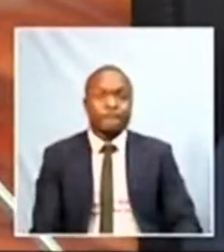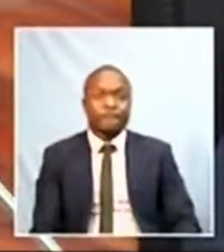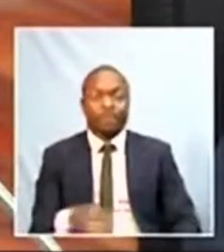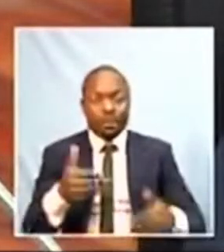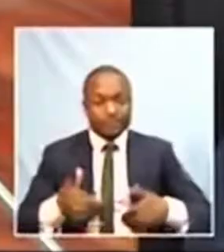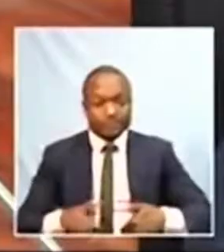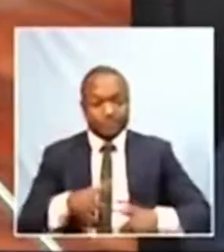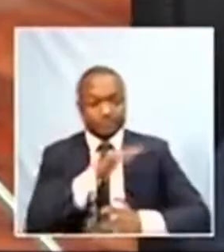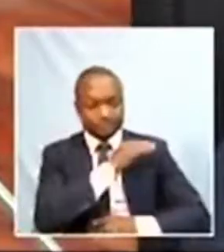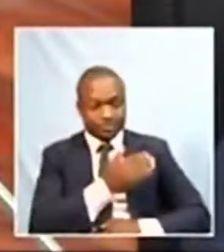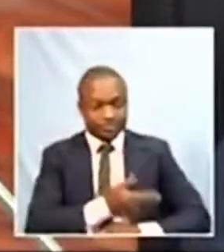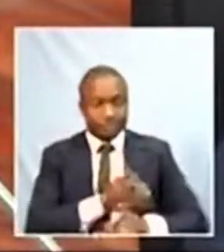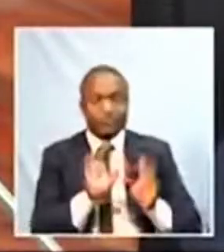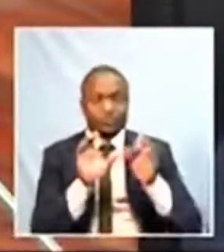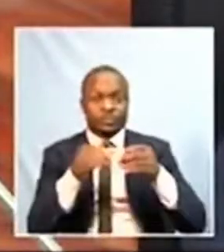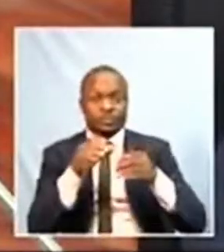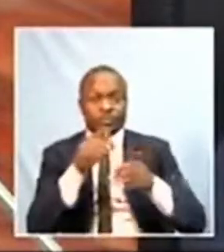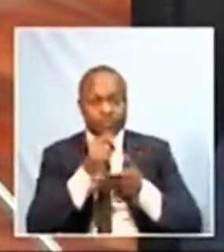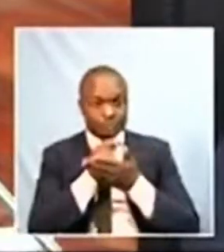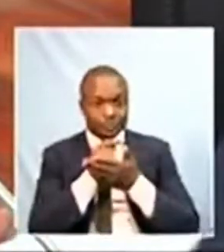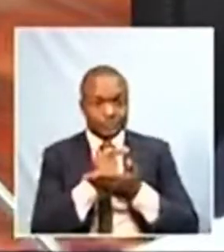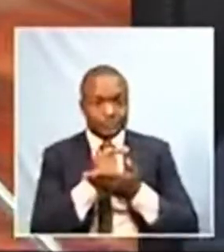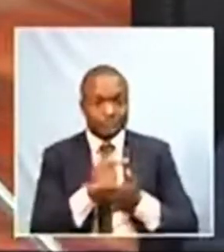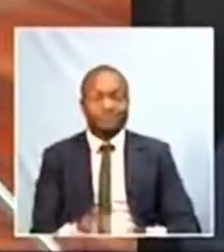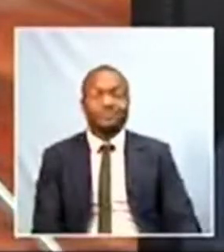youth, women, and community grants.